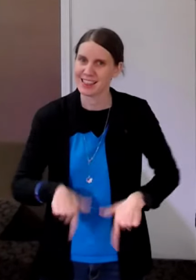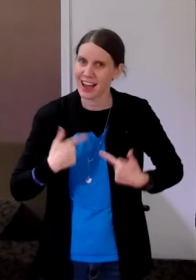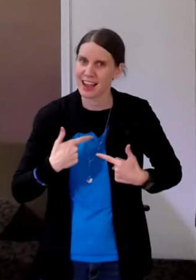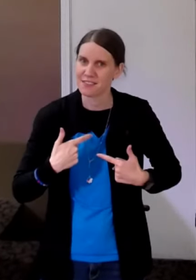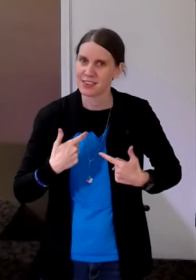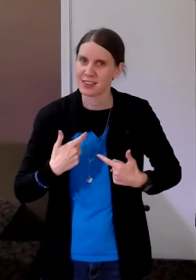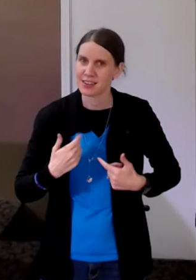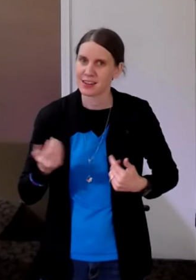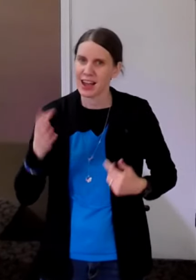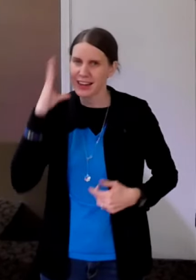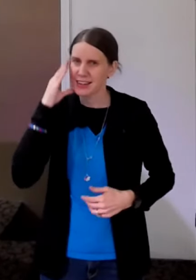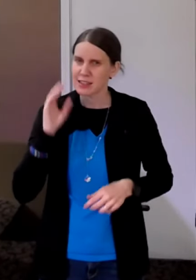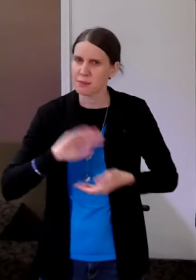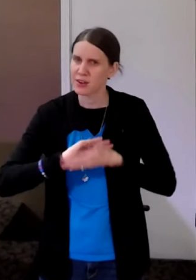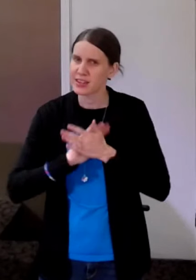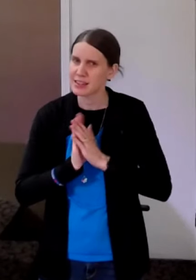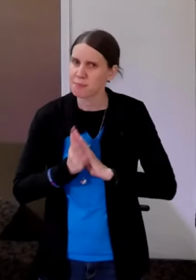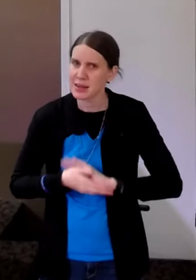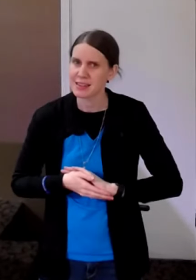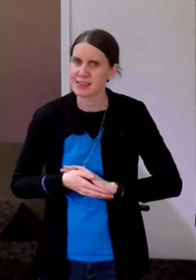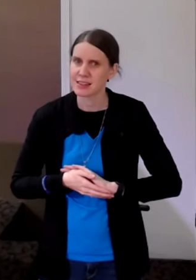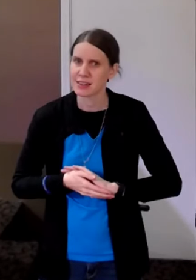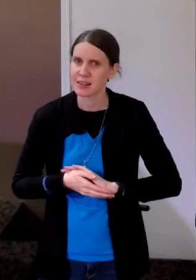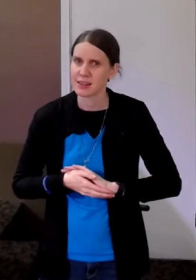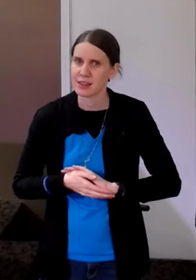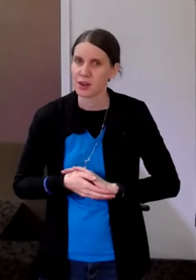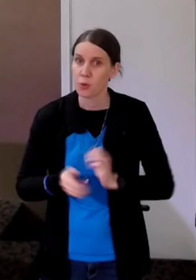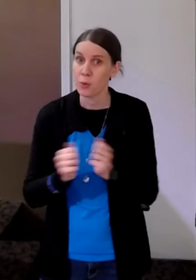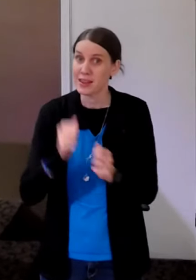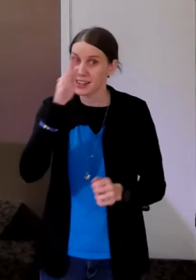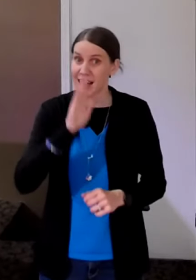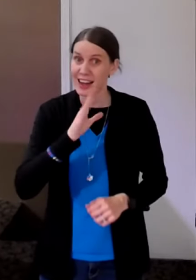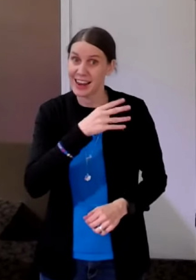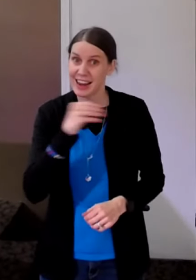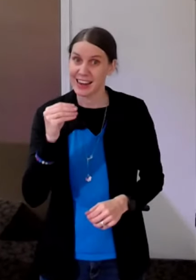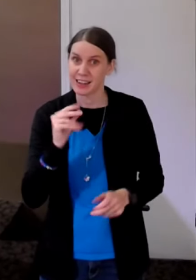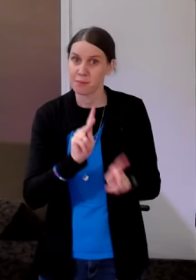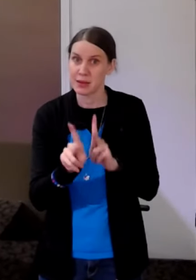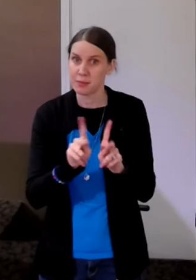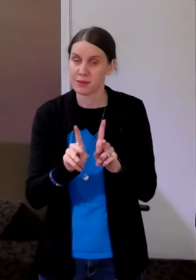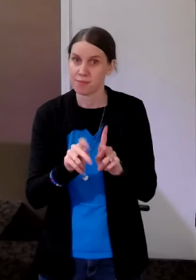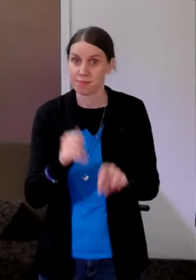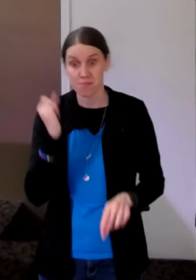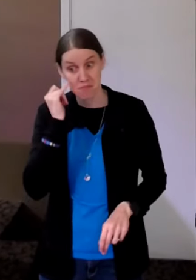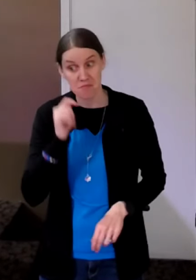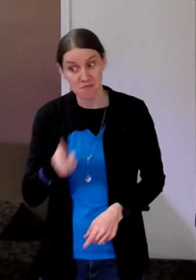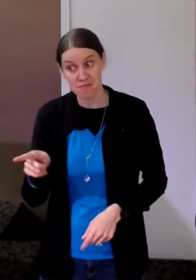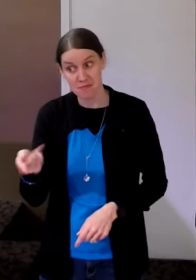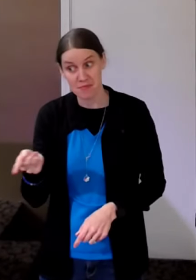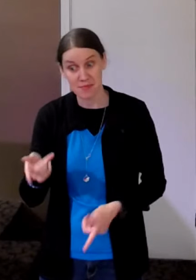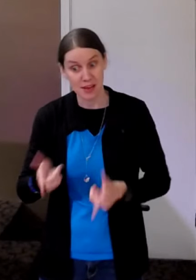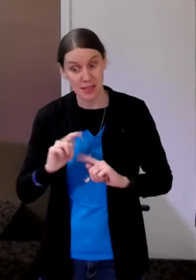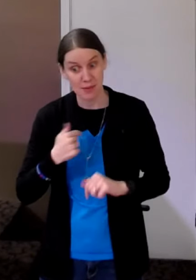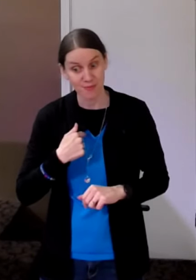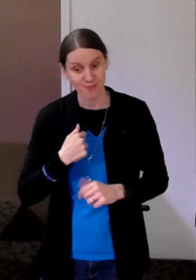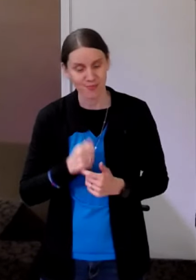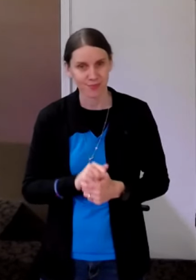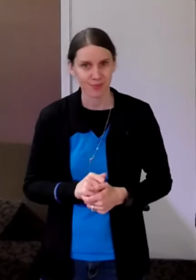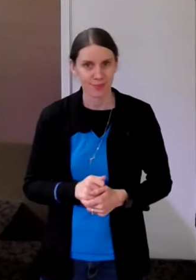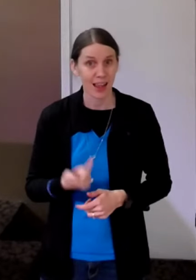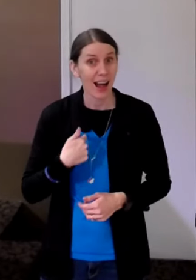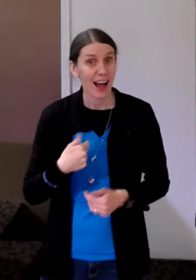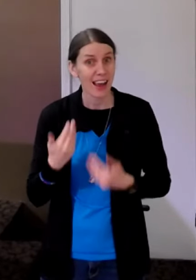peace with God. And I can have peace with people around me if they'll let me. Because I have